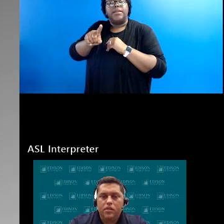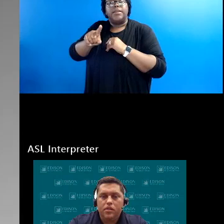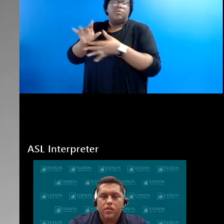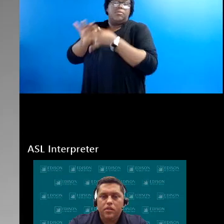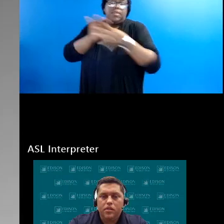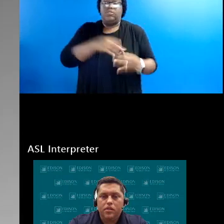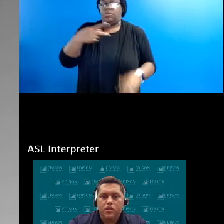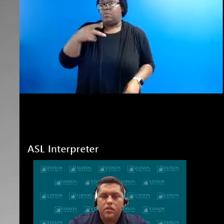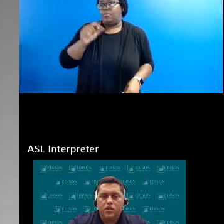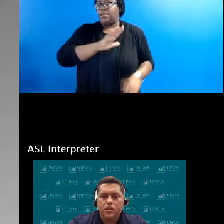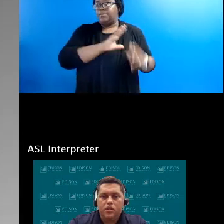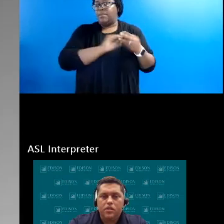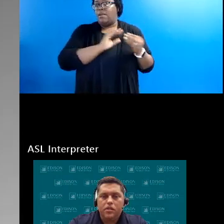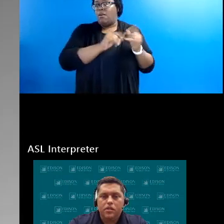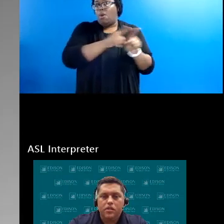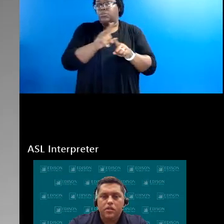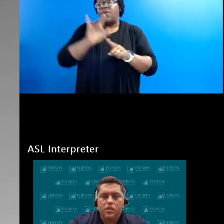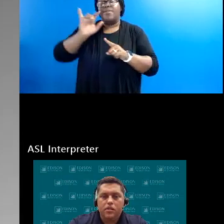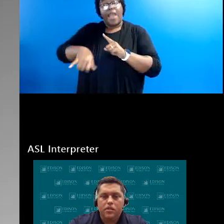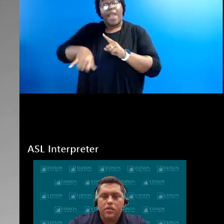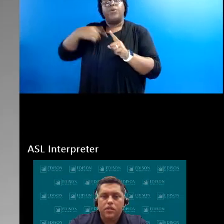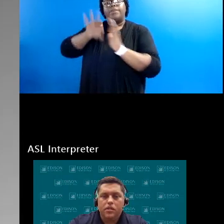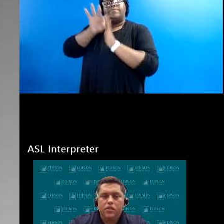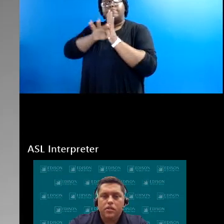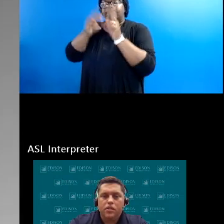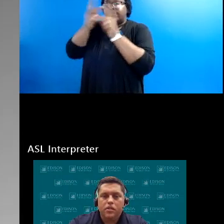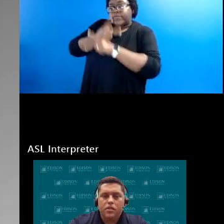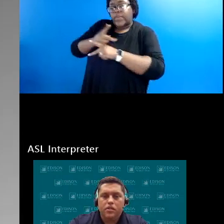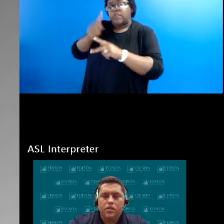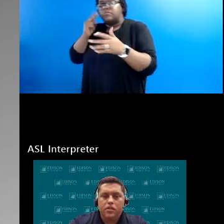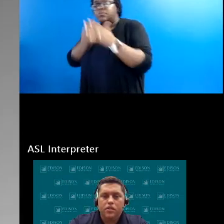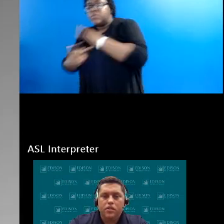about, which is it's a formula we use to estimate the potential of fire